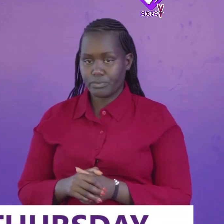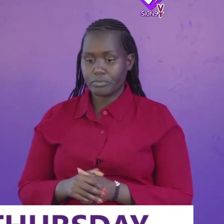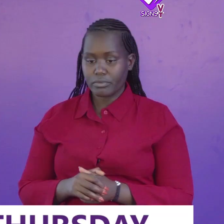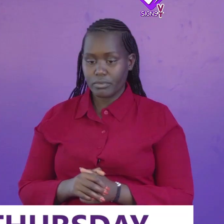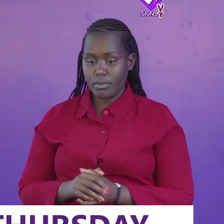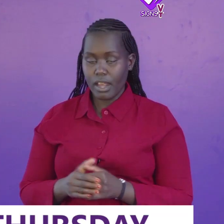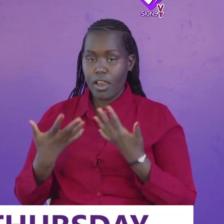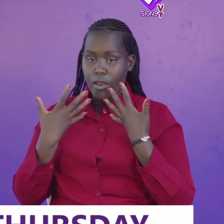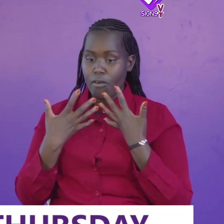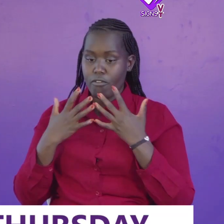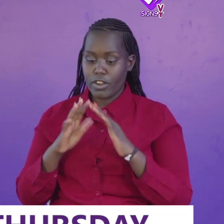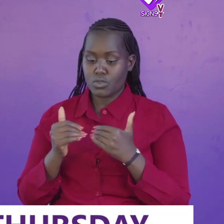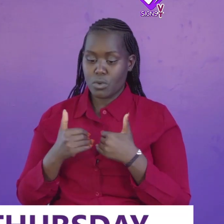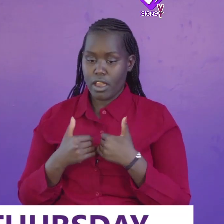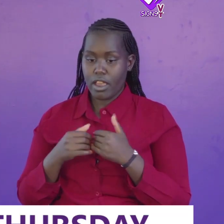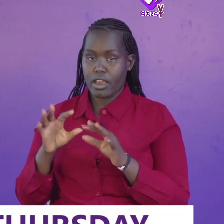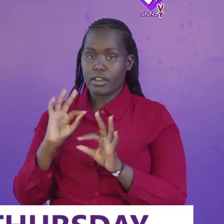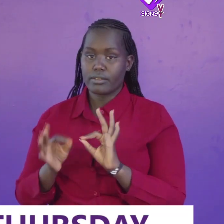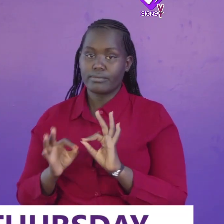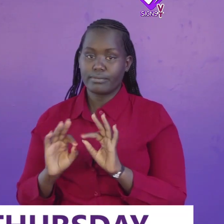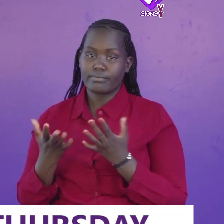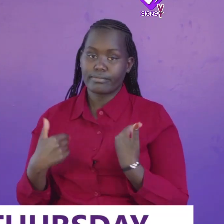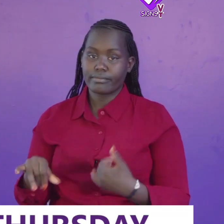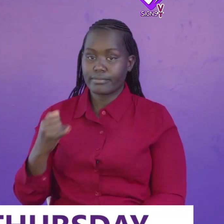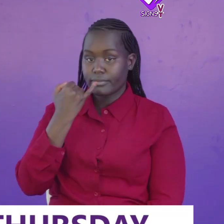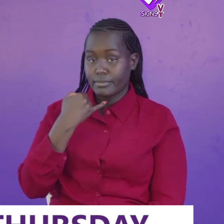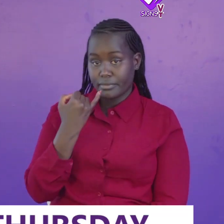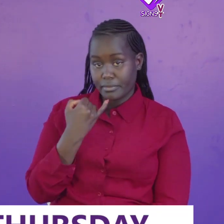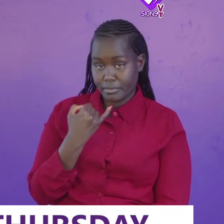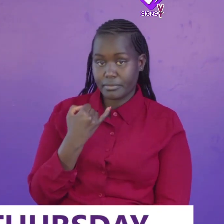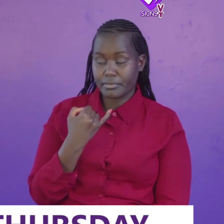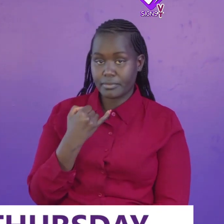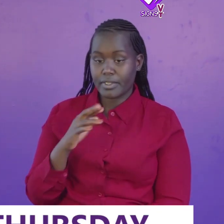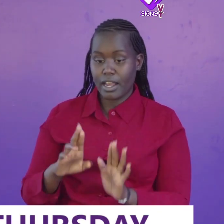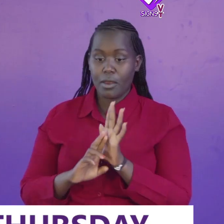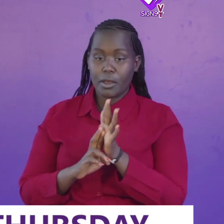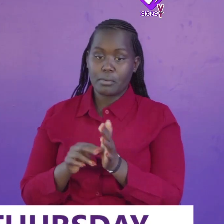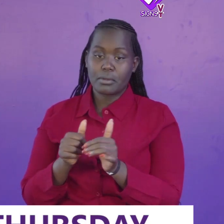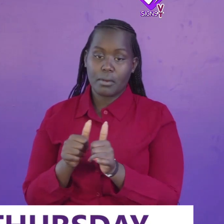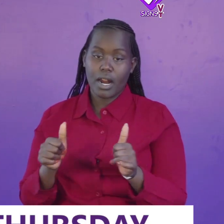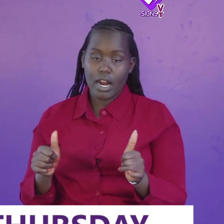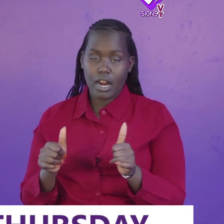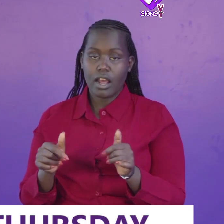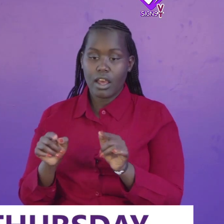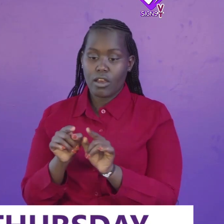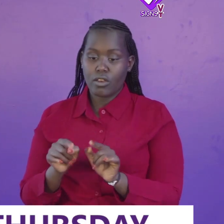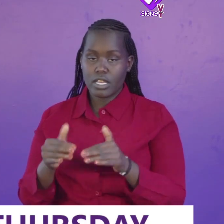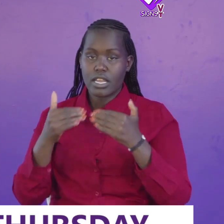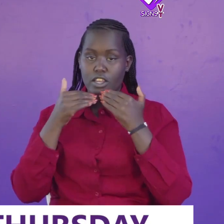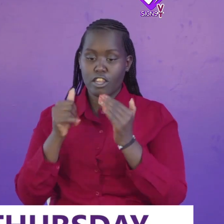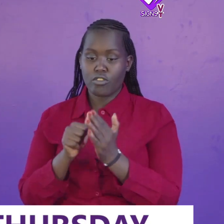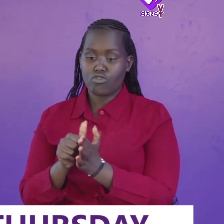a wrap for today. We have had our interpreter Irene Chebiwot akifanya mambo yake hapo, najua amewakilisha vile inafaa, and a special thanks to my